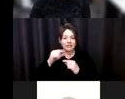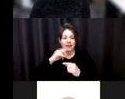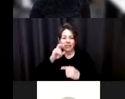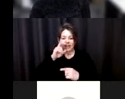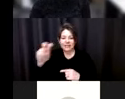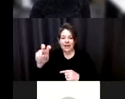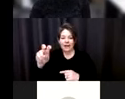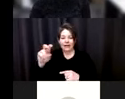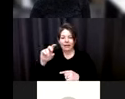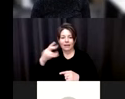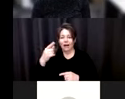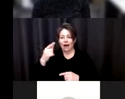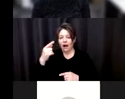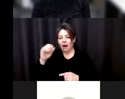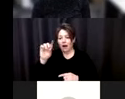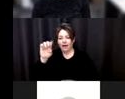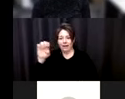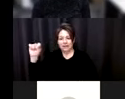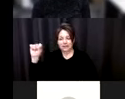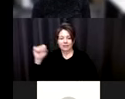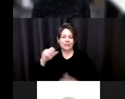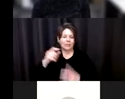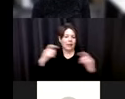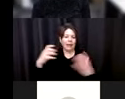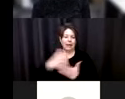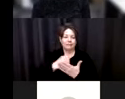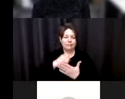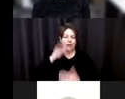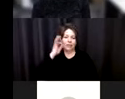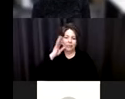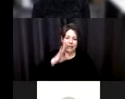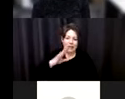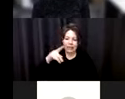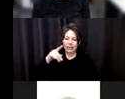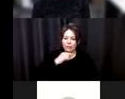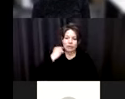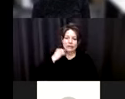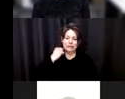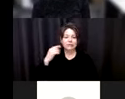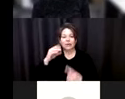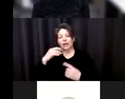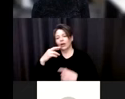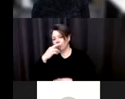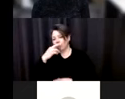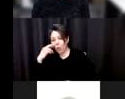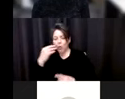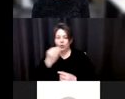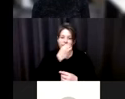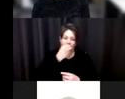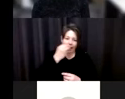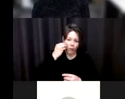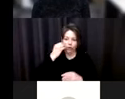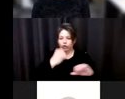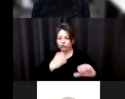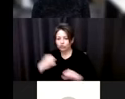have a big collection of bee priestesses and bees and roses and flowers and trowels and garden